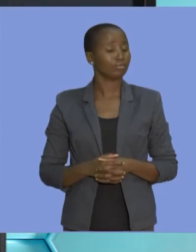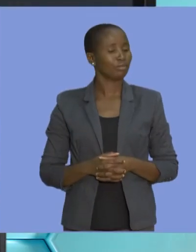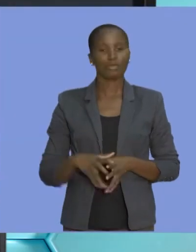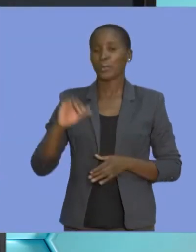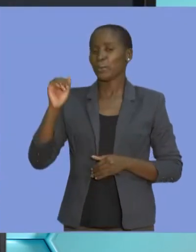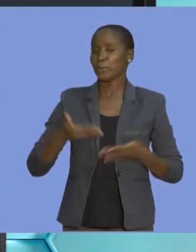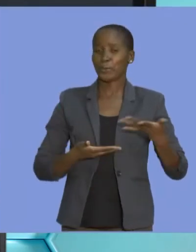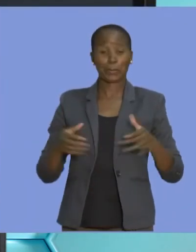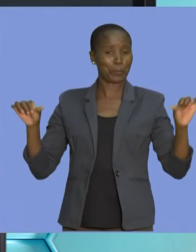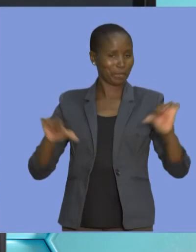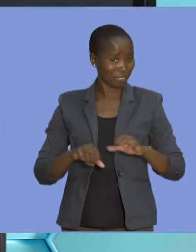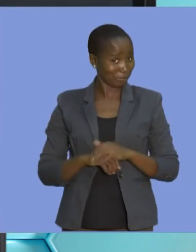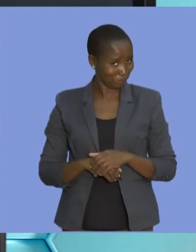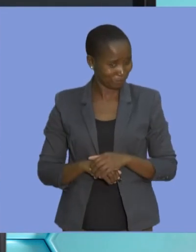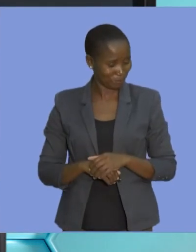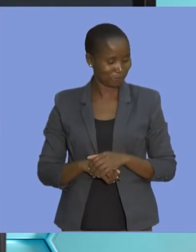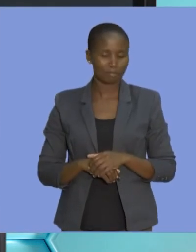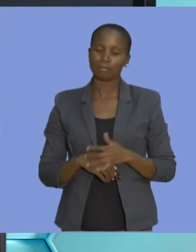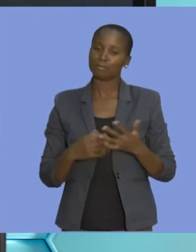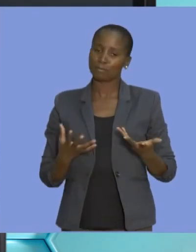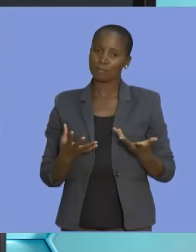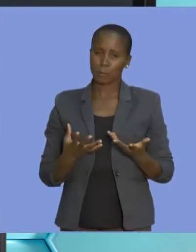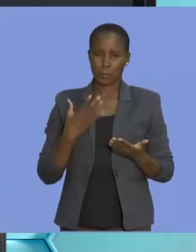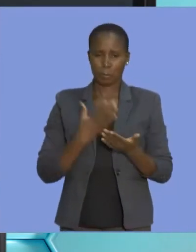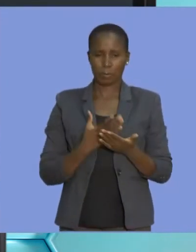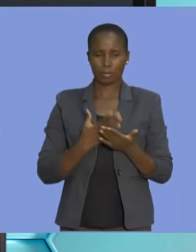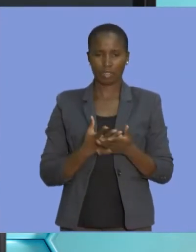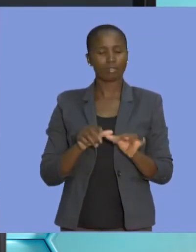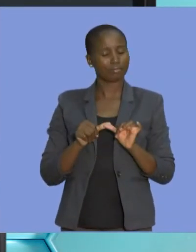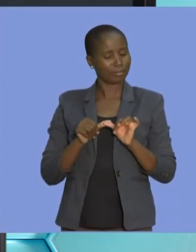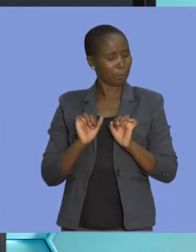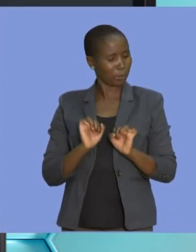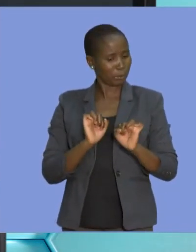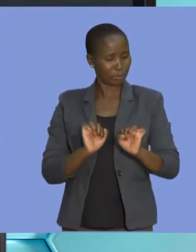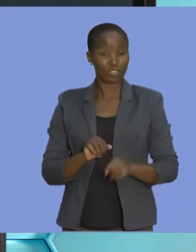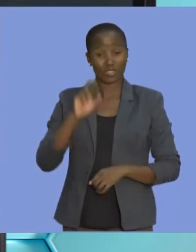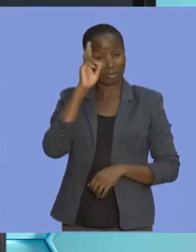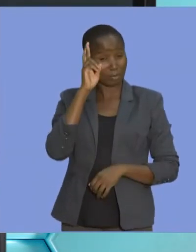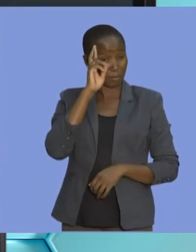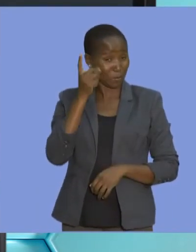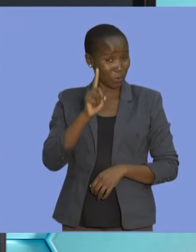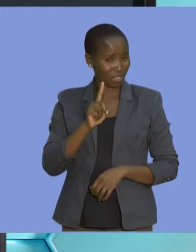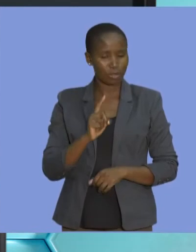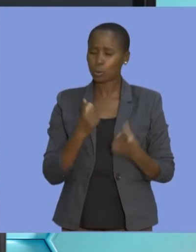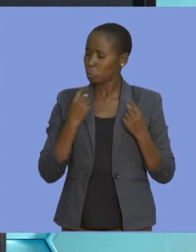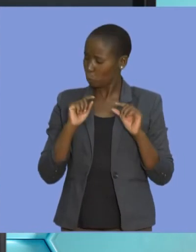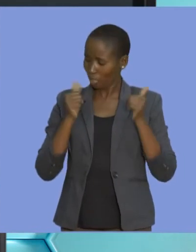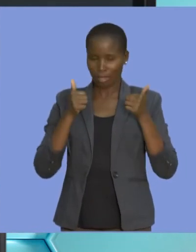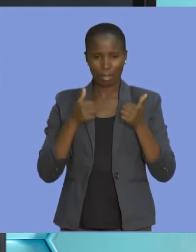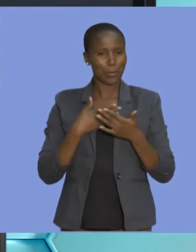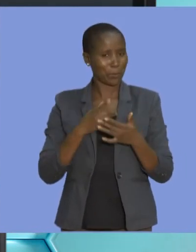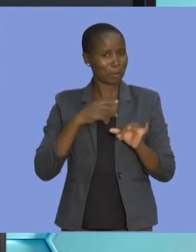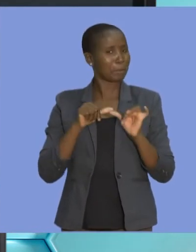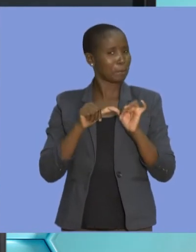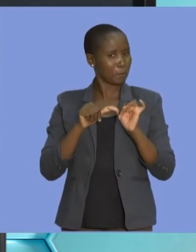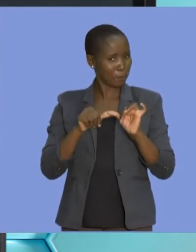Welcome back once again, guys, okay? Let's keep pushing. And remember, to do well is consistency. Is not